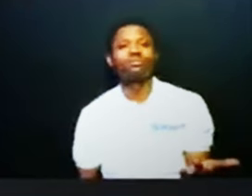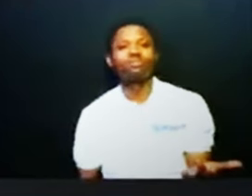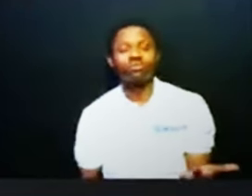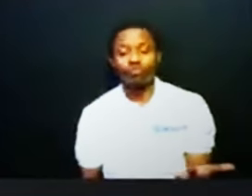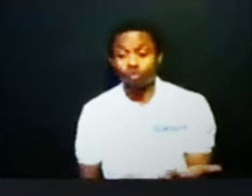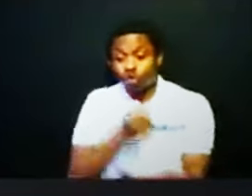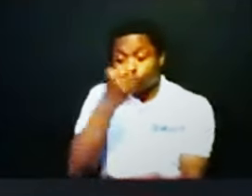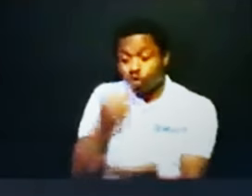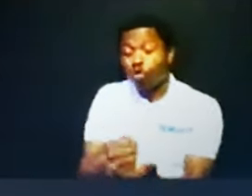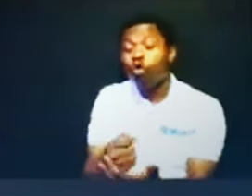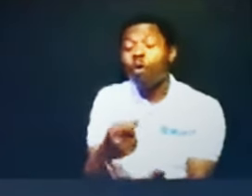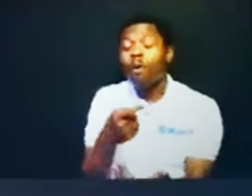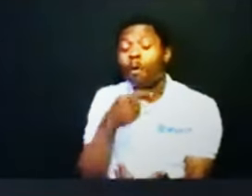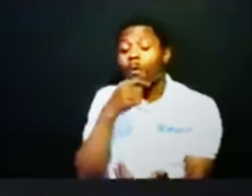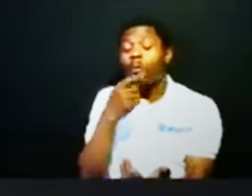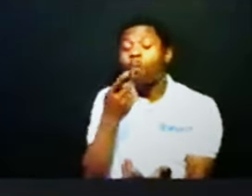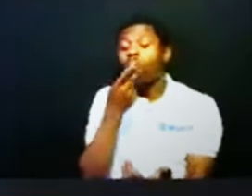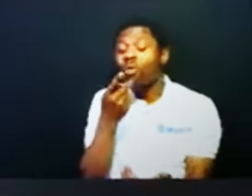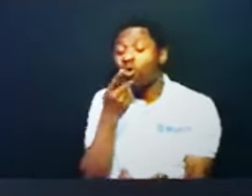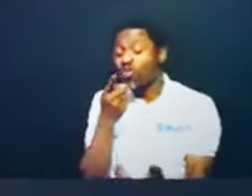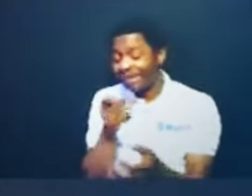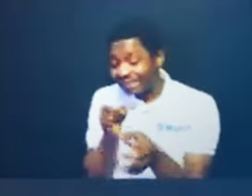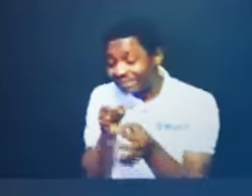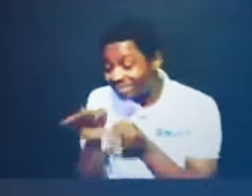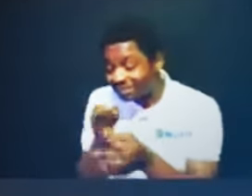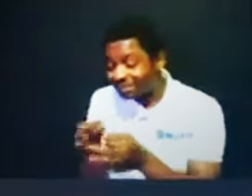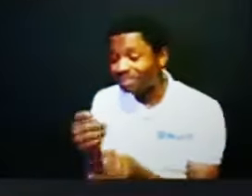Paul was trying to tell Timothy is this.